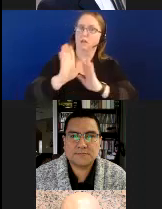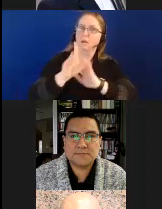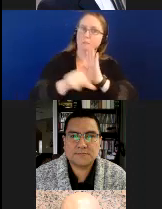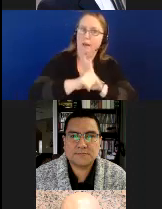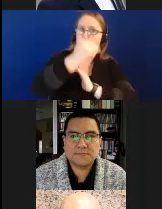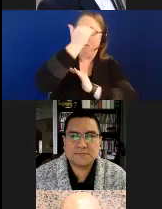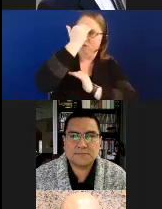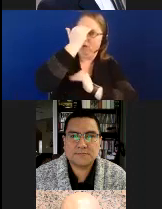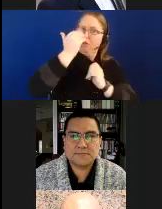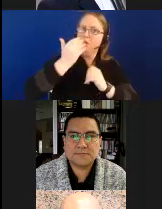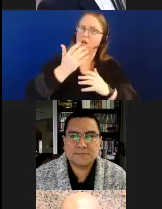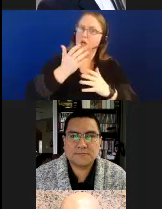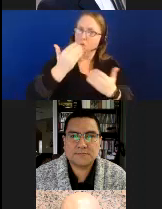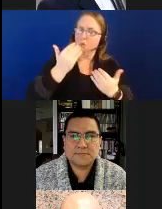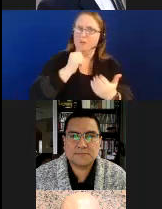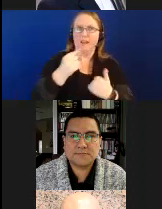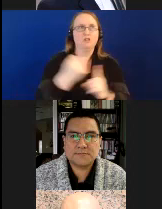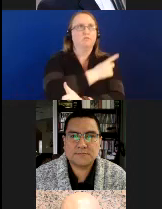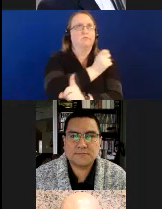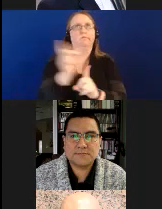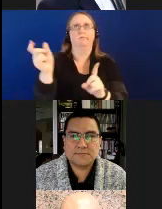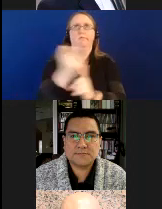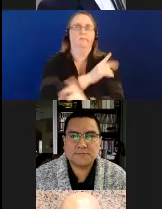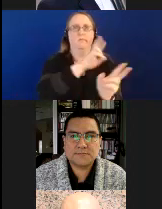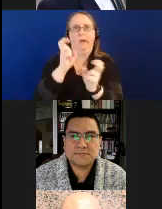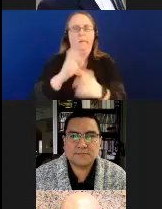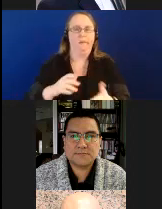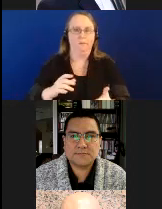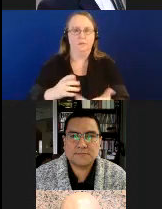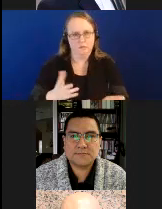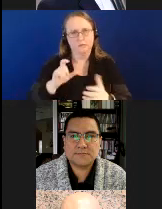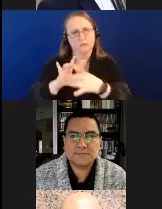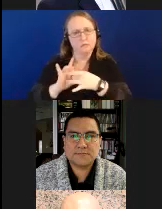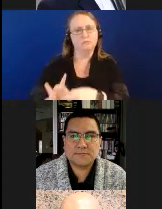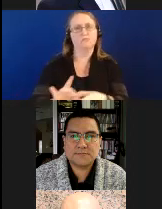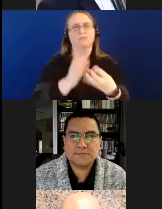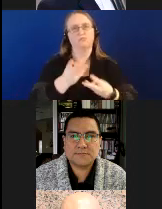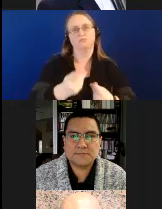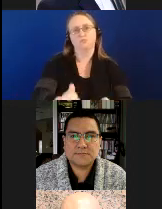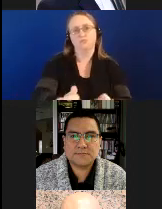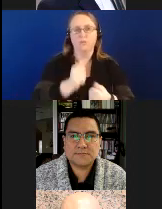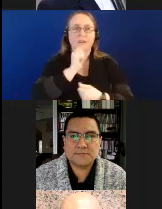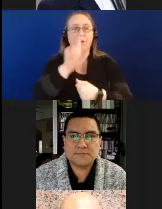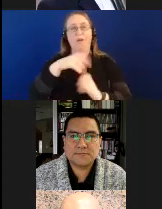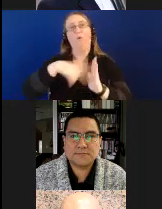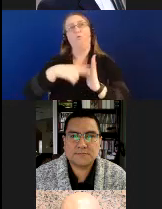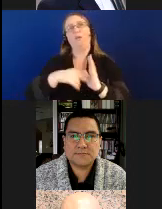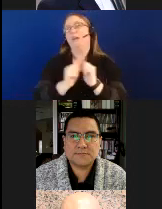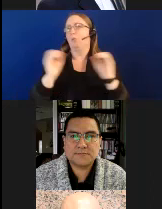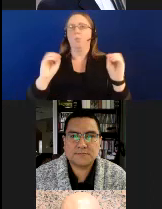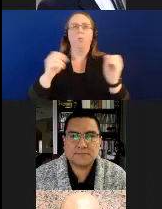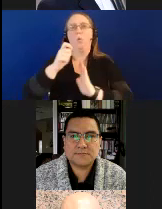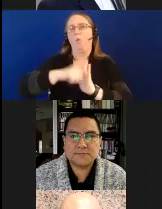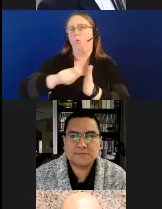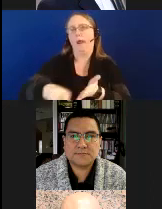random passages on random topics disconnected to everything else. It's not just having students read without writing. You can't improve